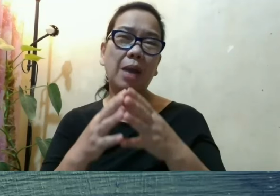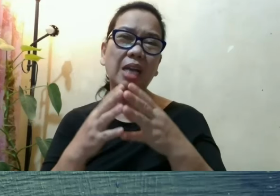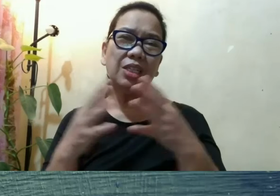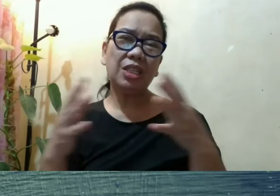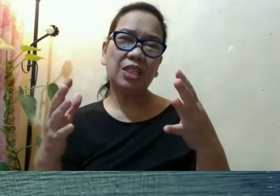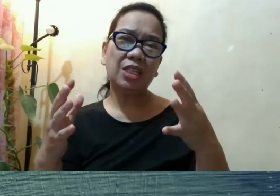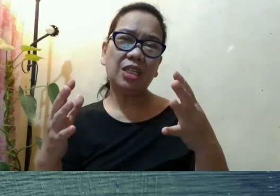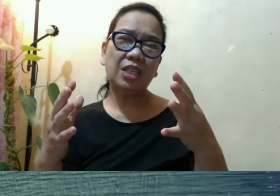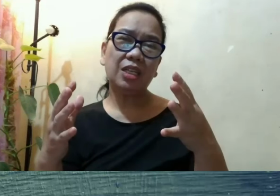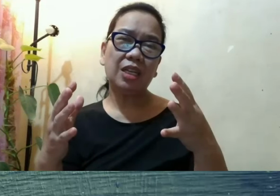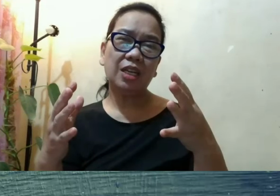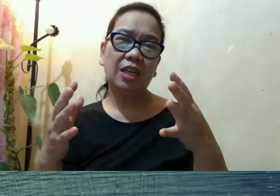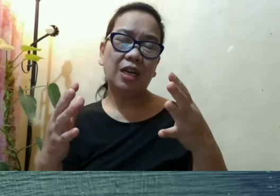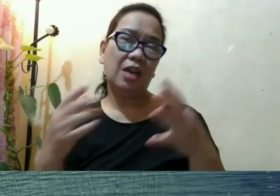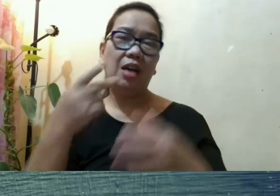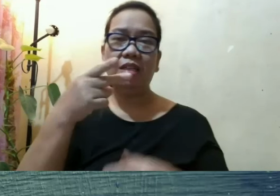much